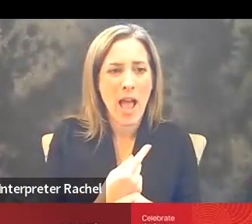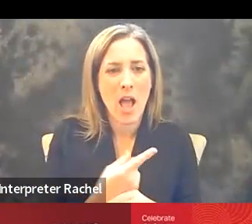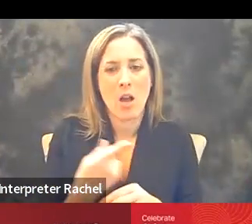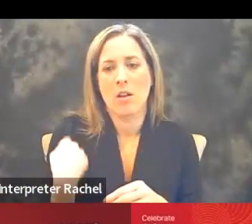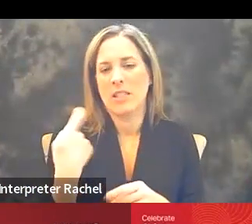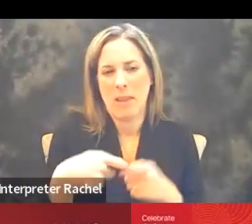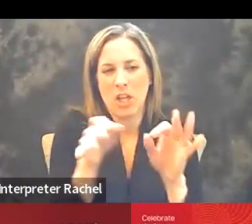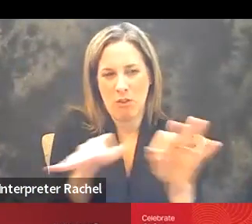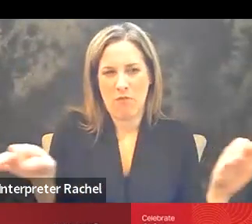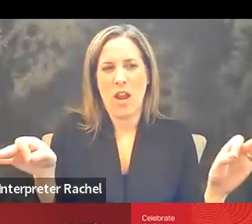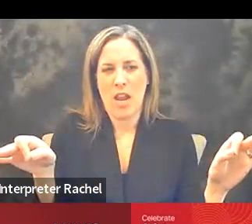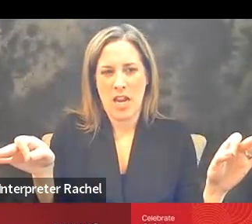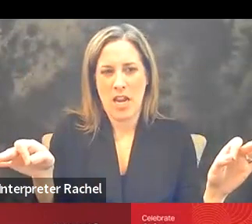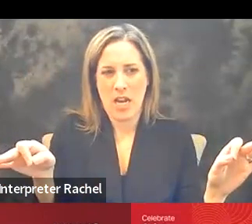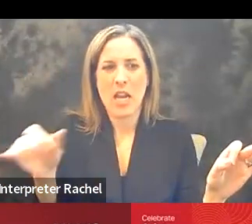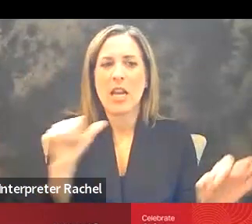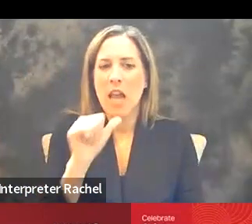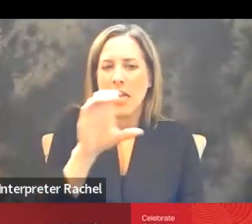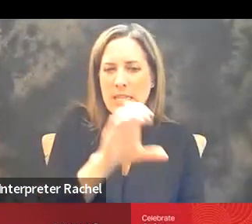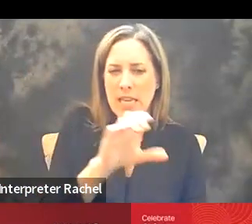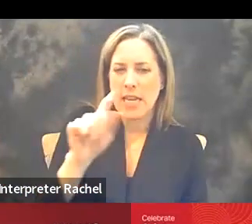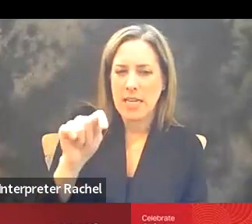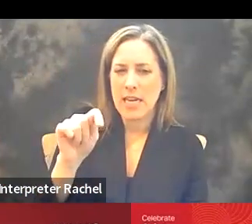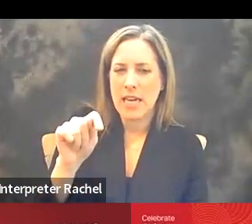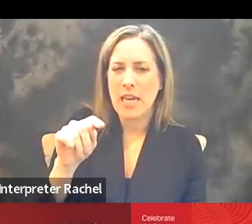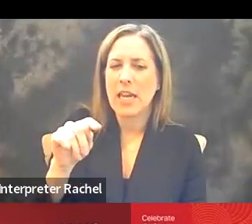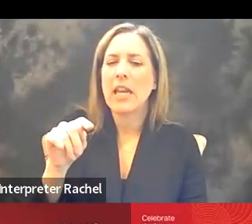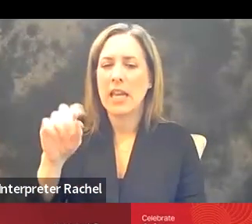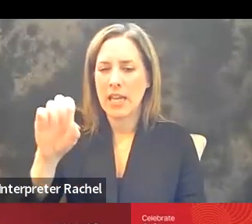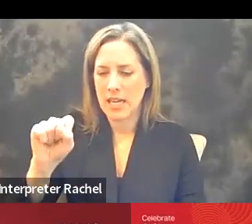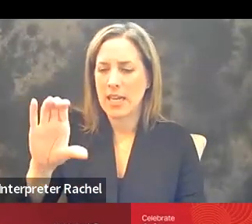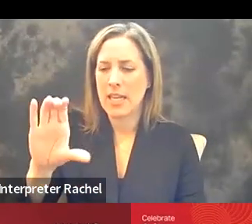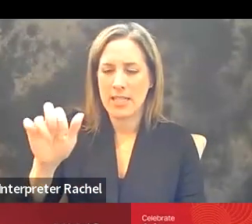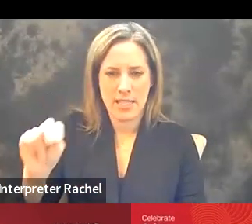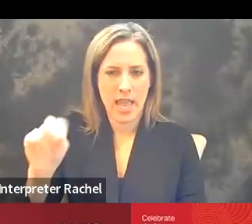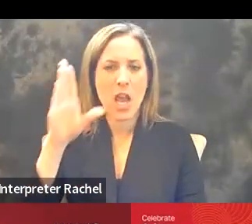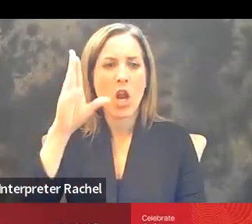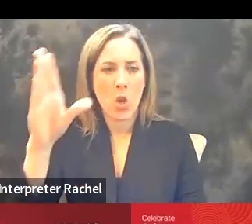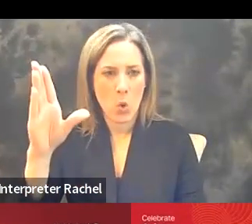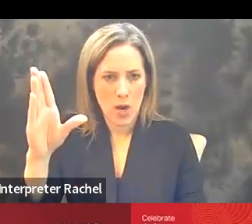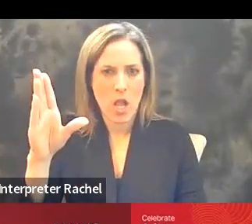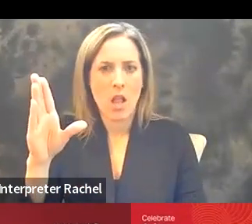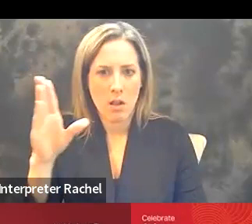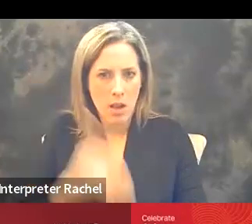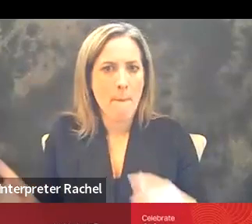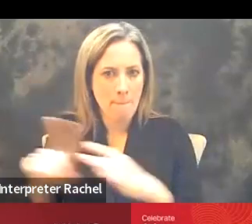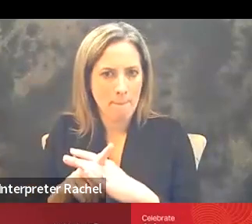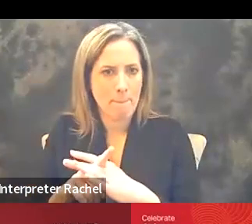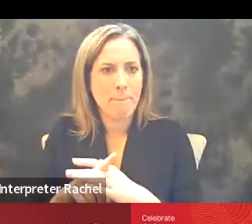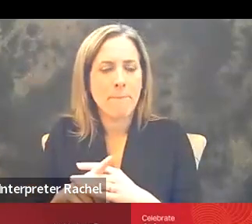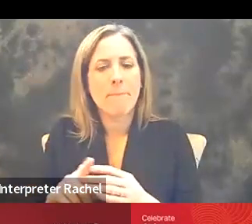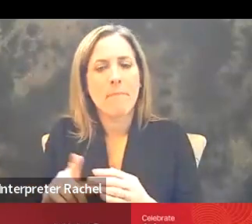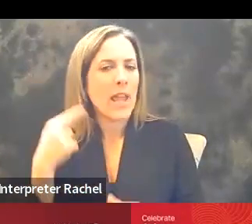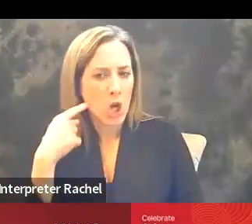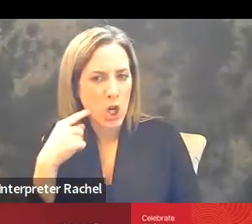rather than the CT scan that is coming up in verbal communication. So